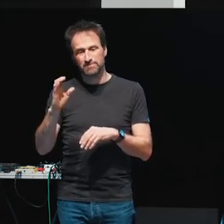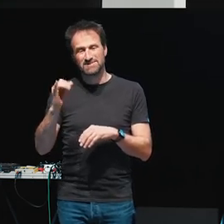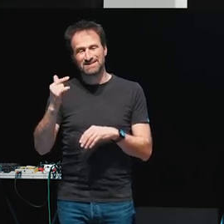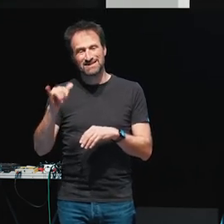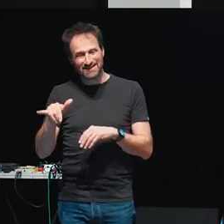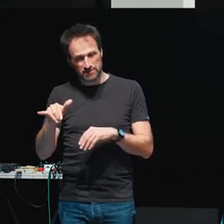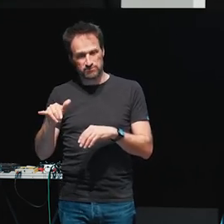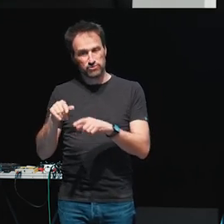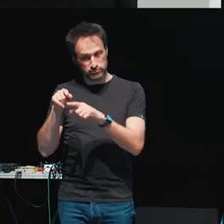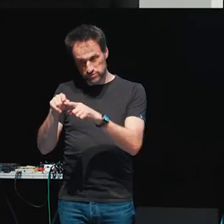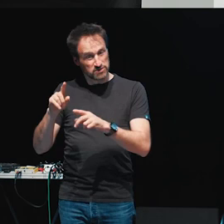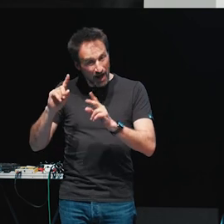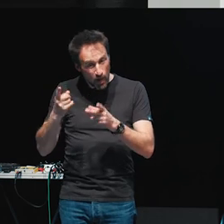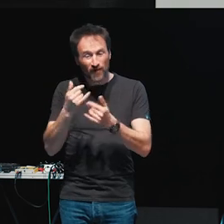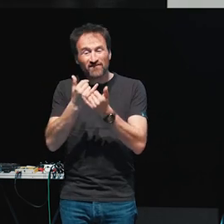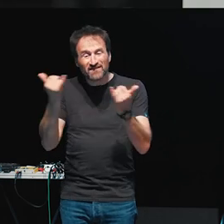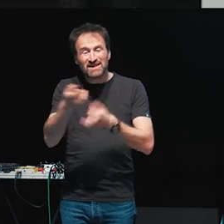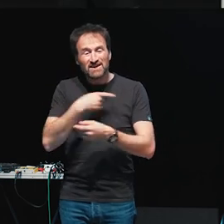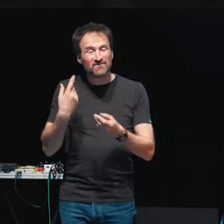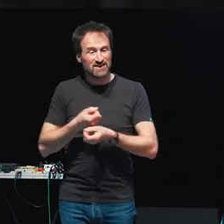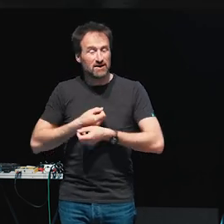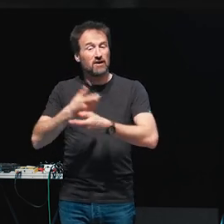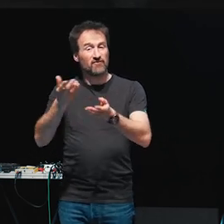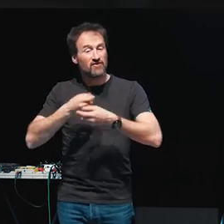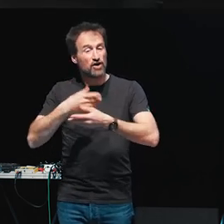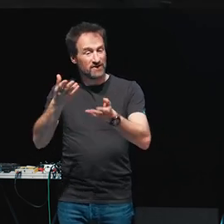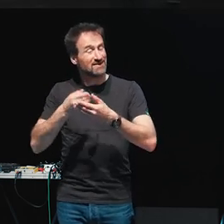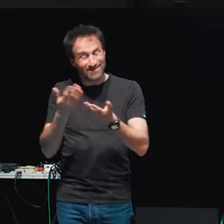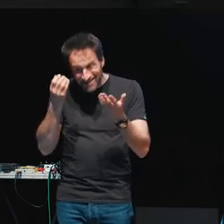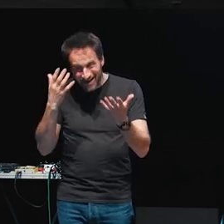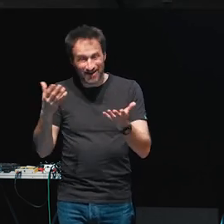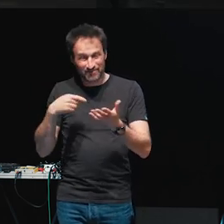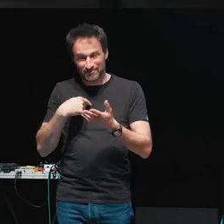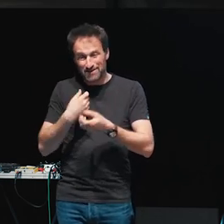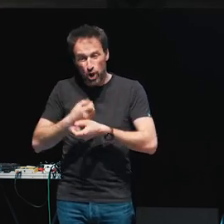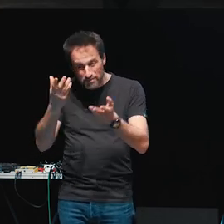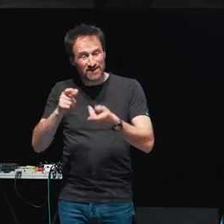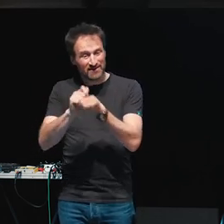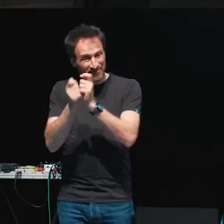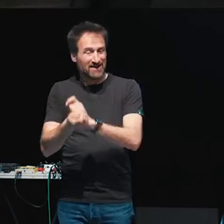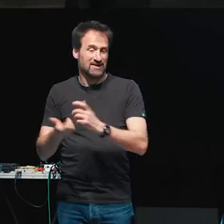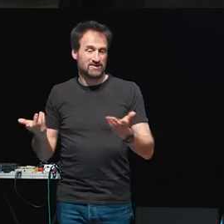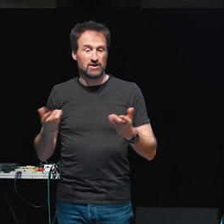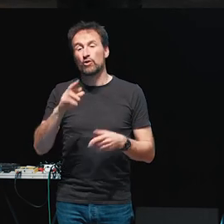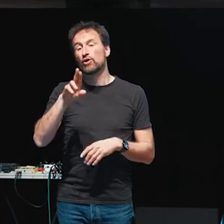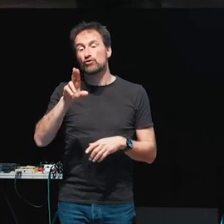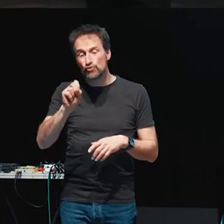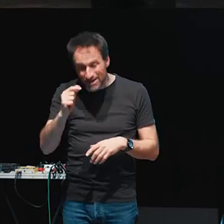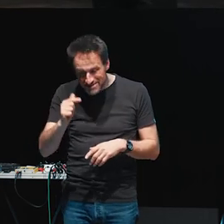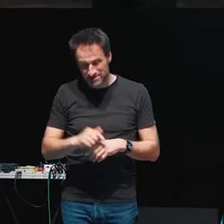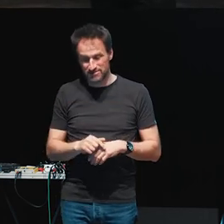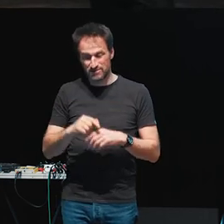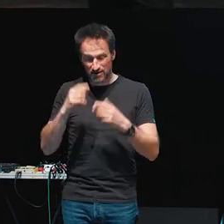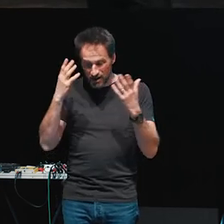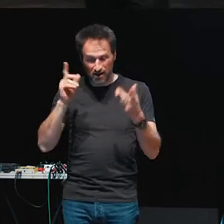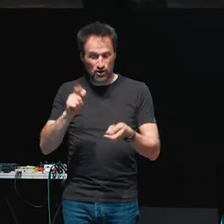look at deployment. And then when we talk about databases, of course, Postgres changed the way we look at things now